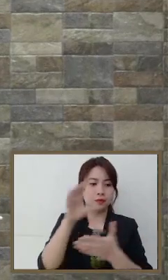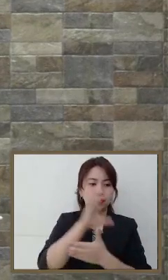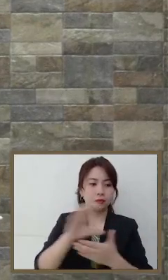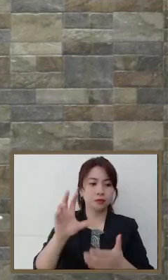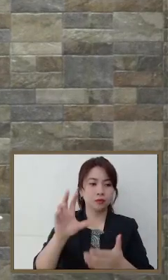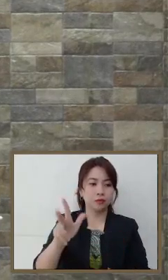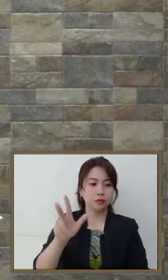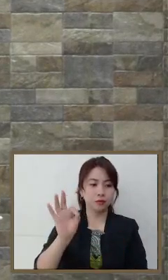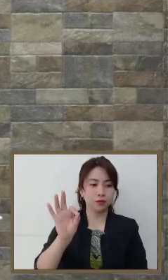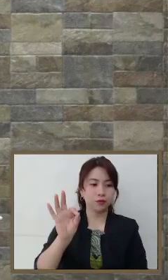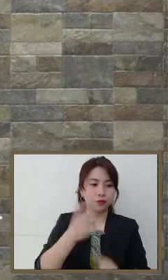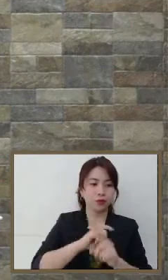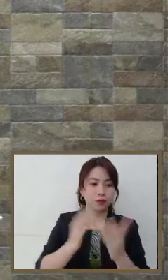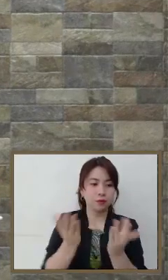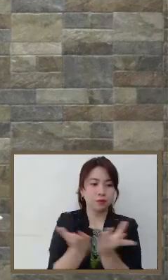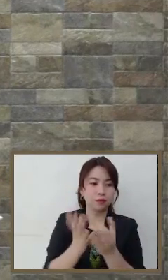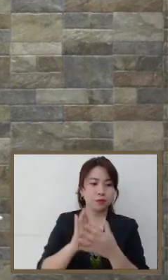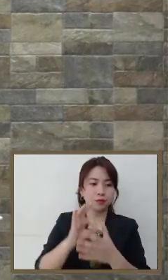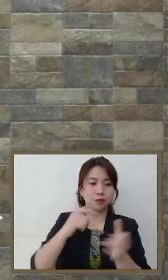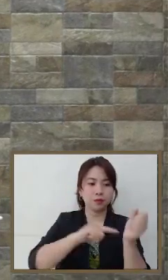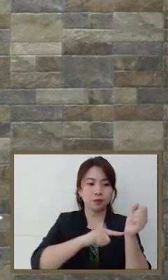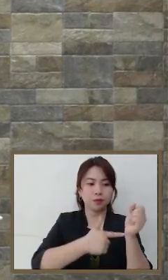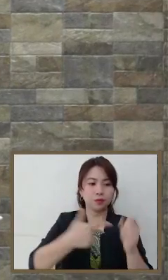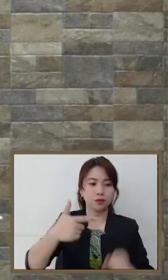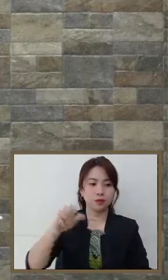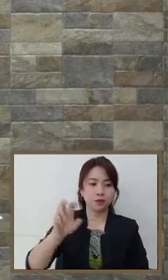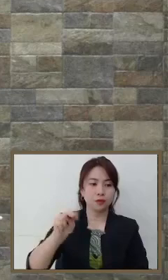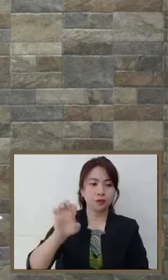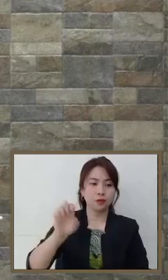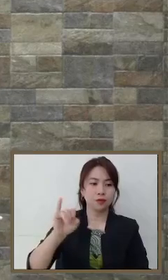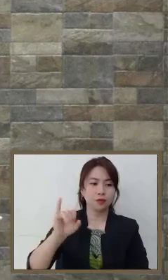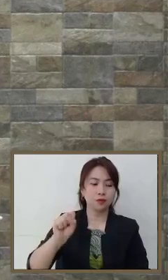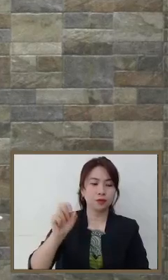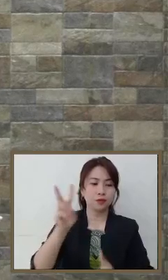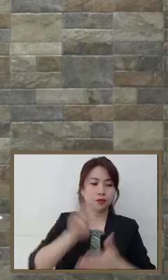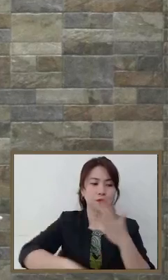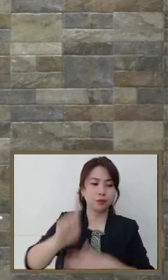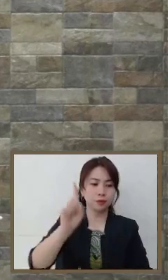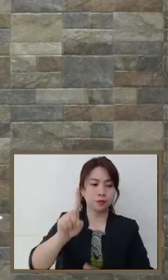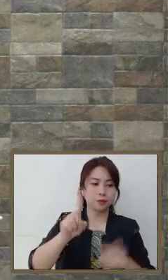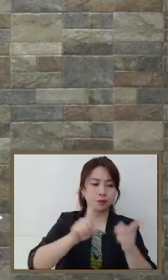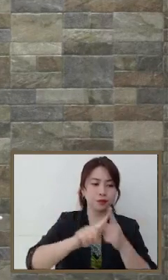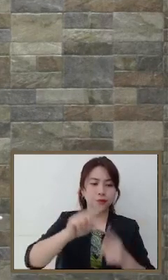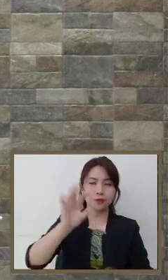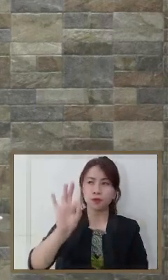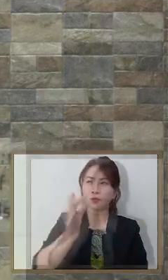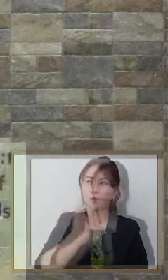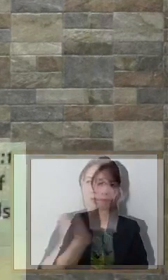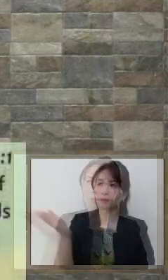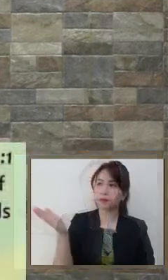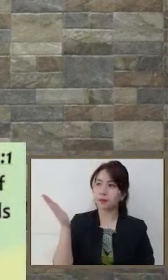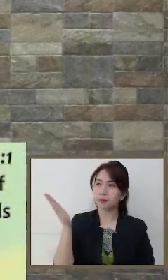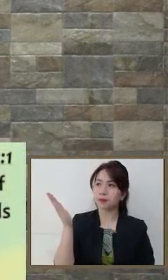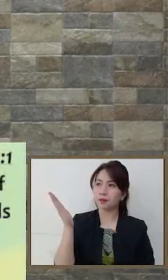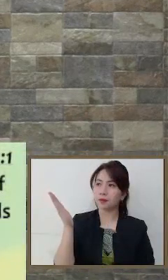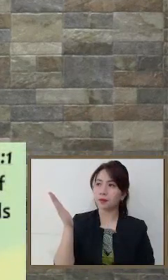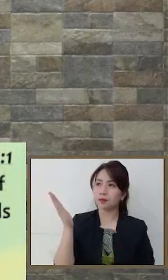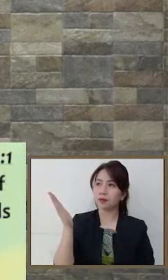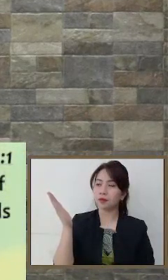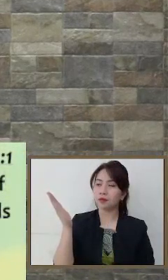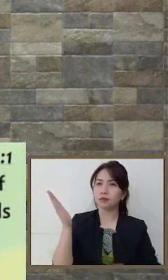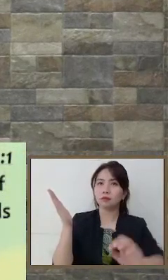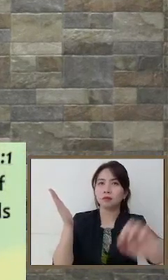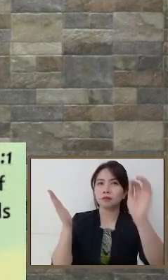of the book of Genesis begin from verse number one down to verse number n and Joseph was brought down to Egypt and